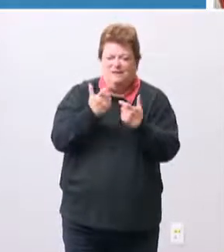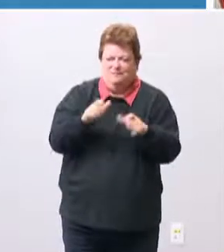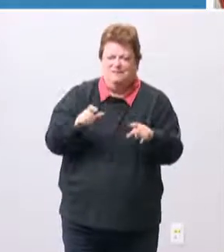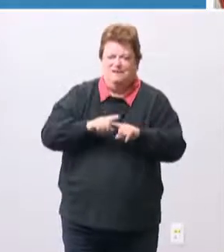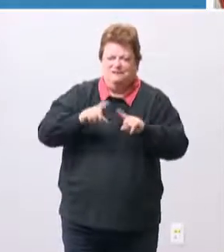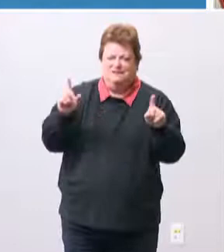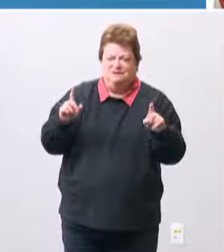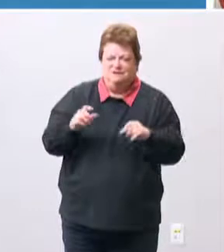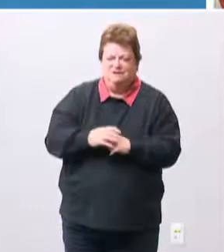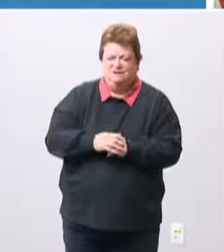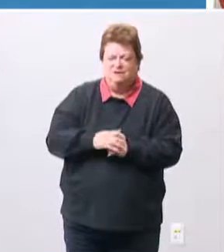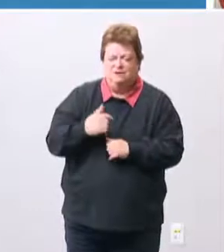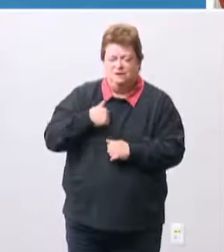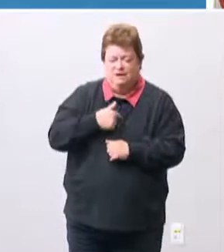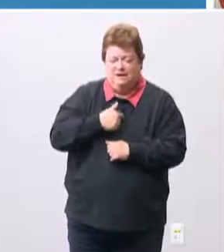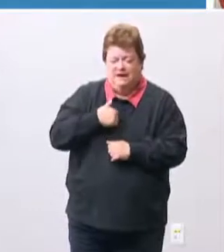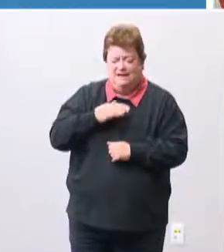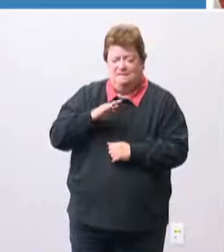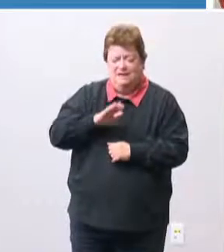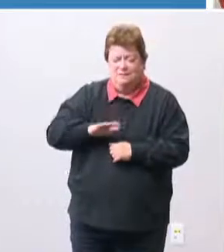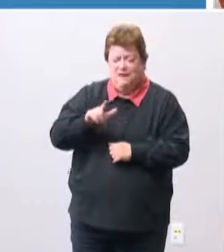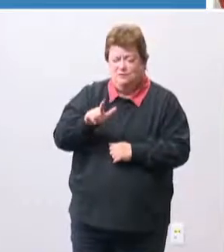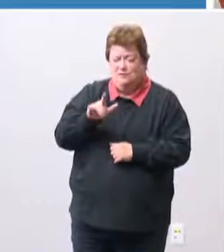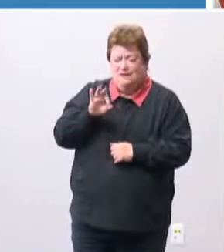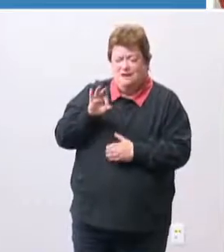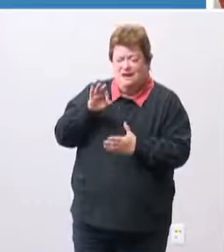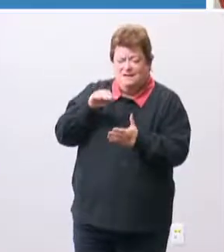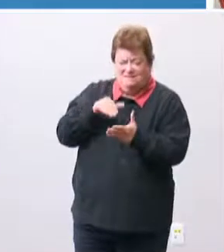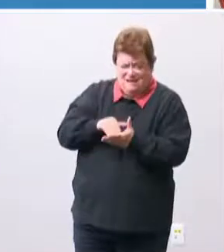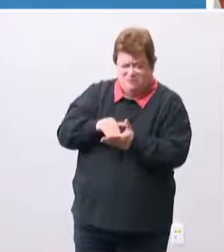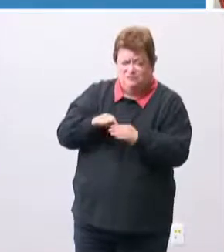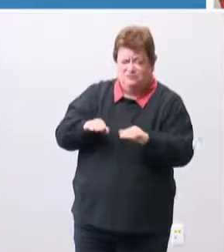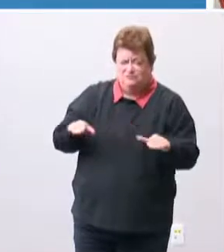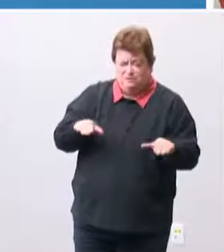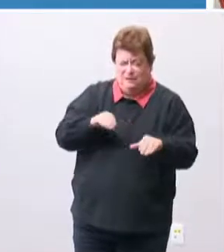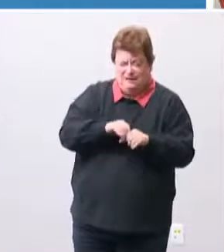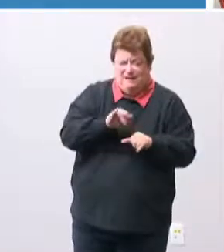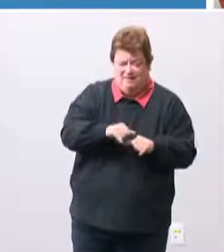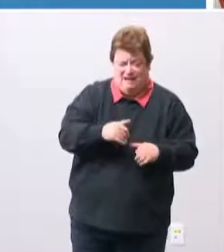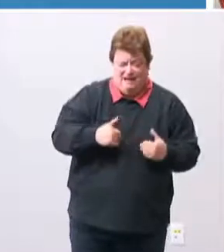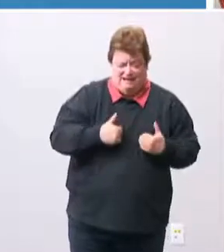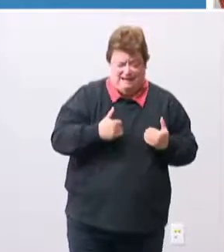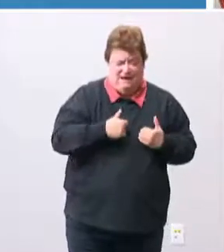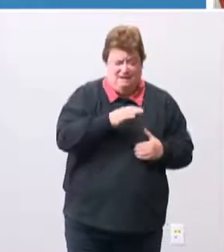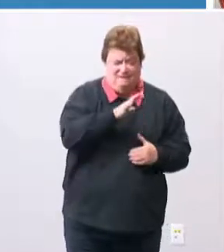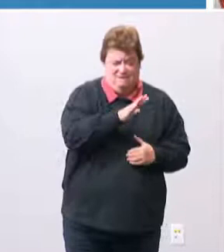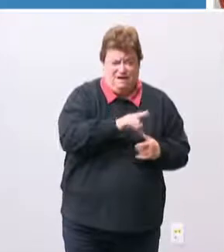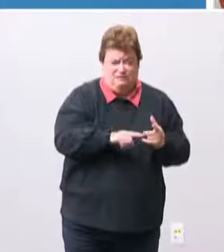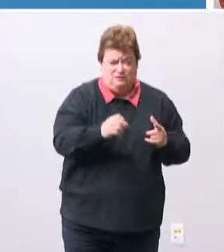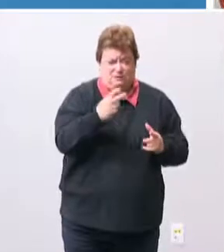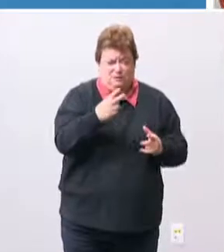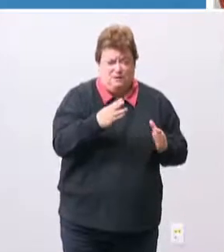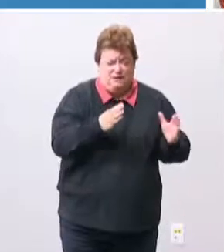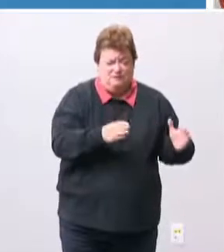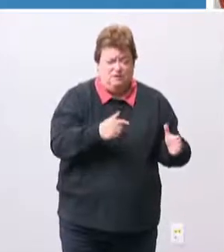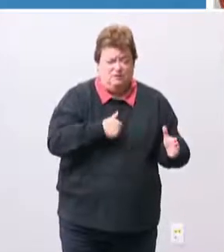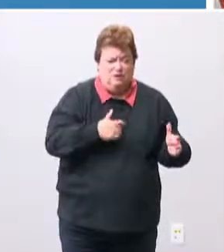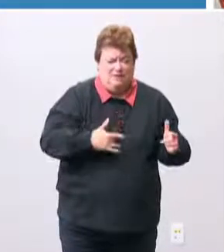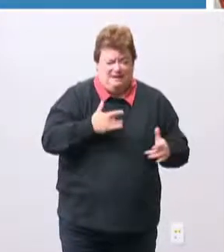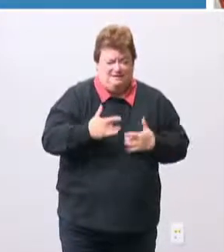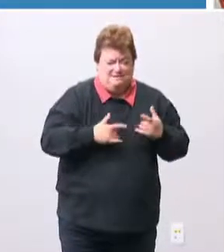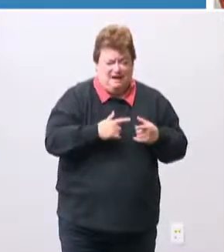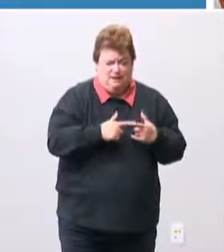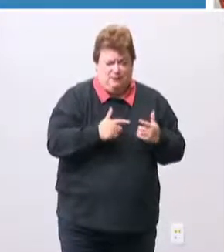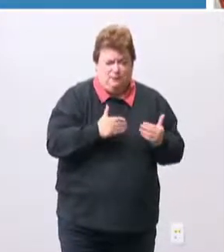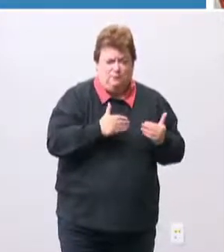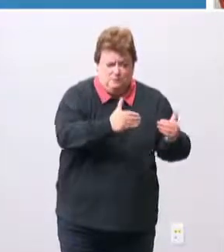about 29,000 children in that age group, so we're really excited to be able to move forward there.